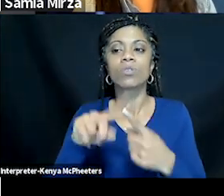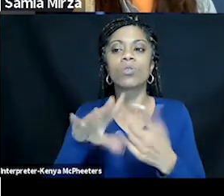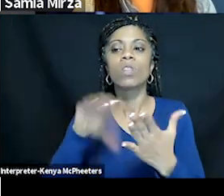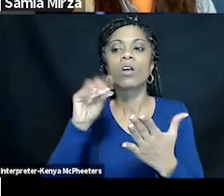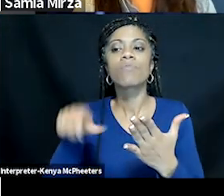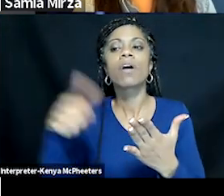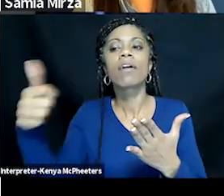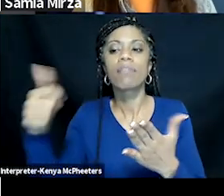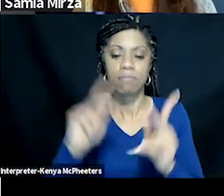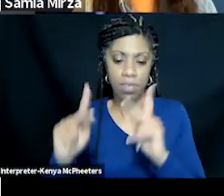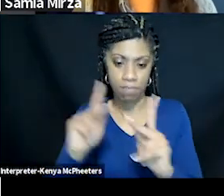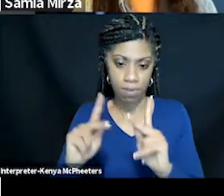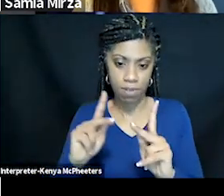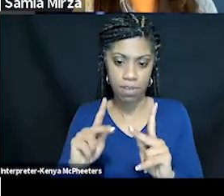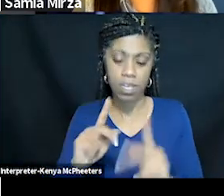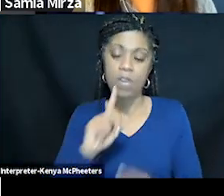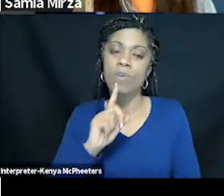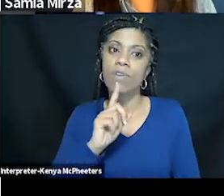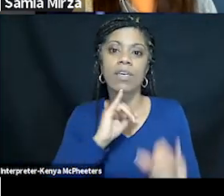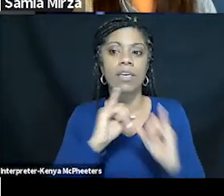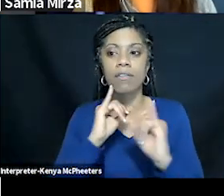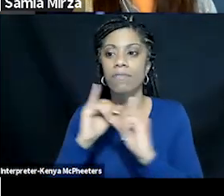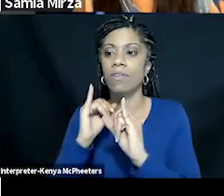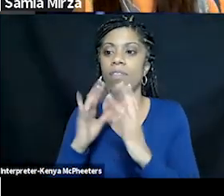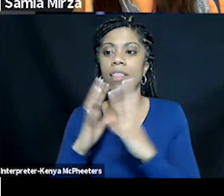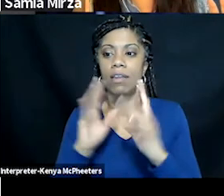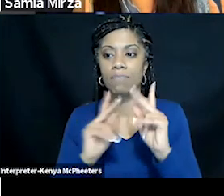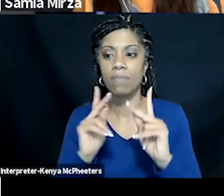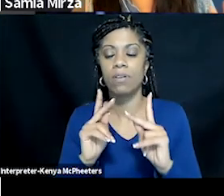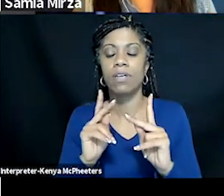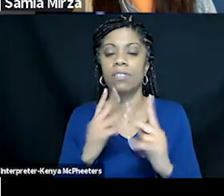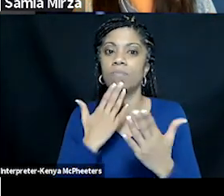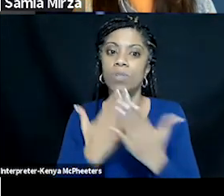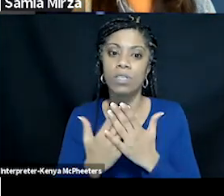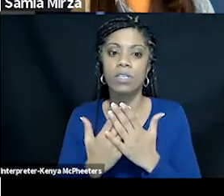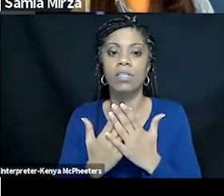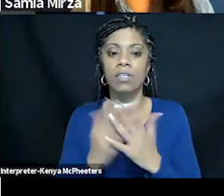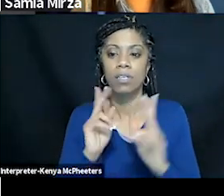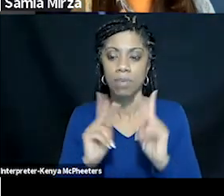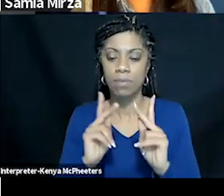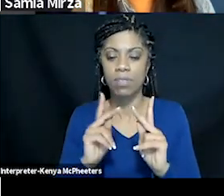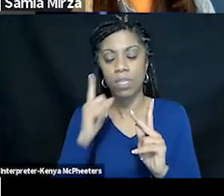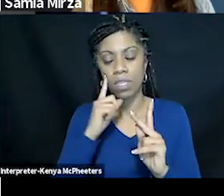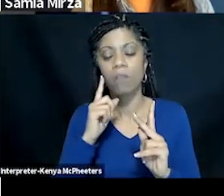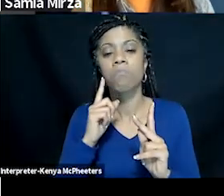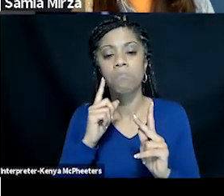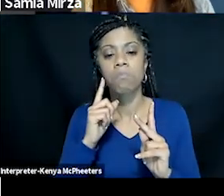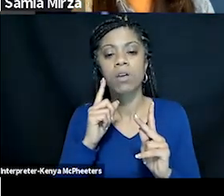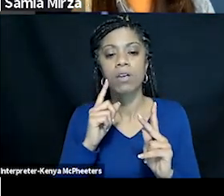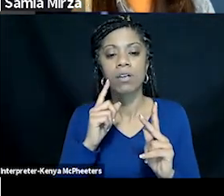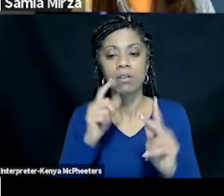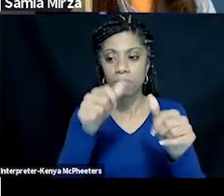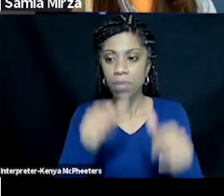interview a lot of really, really great professionals and communicators. And so we wanted to make sure that you were able to learn from